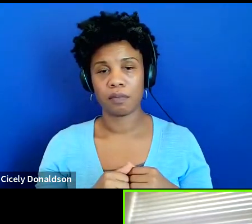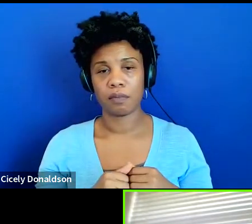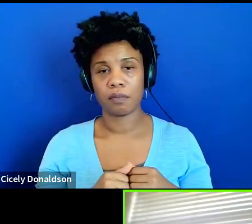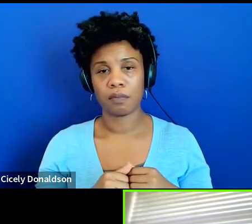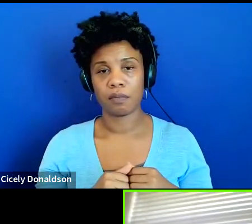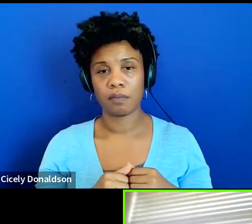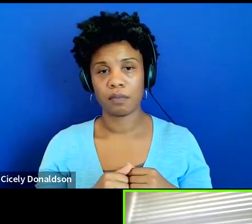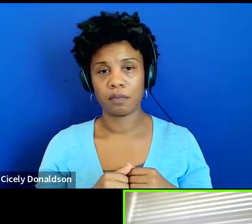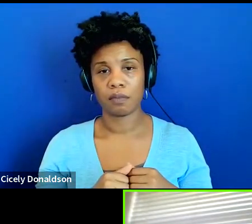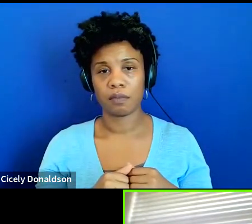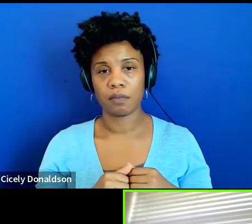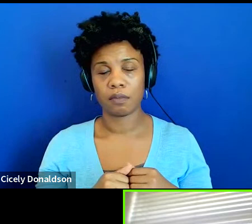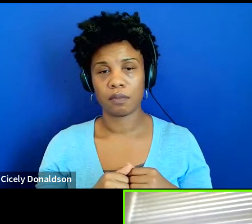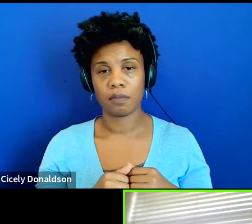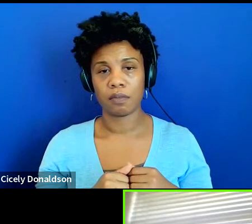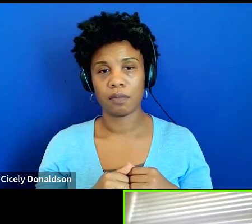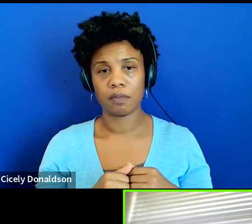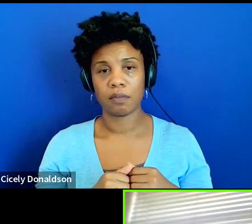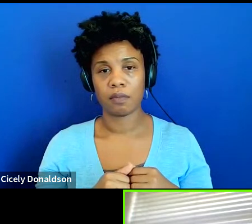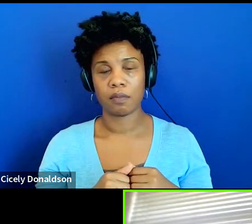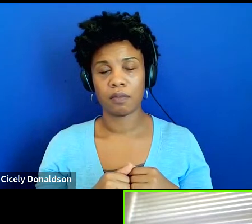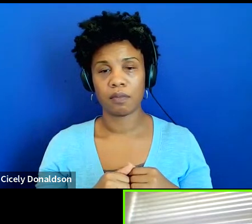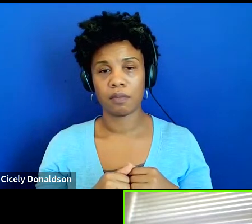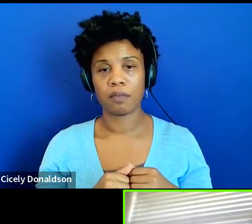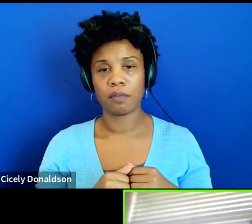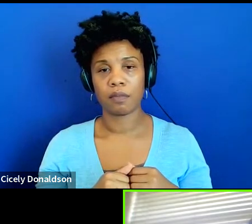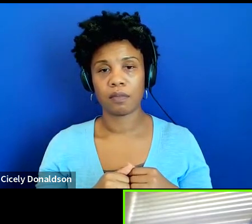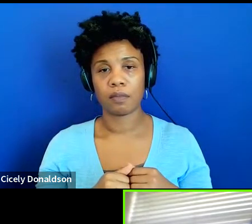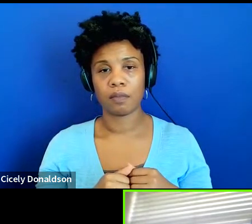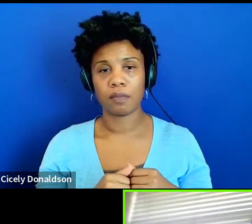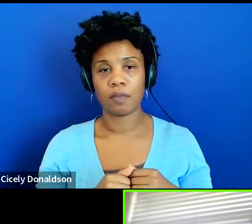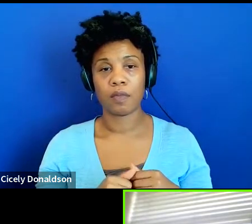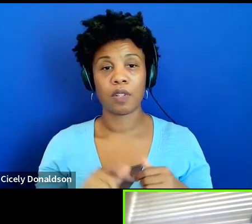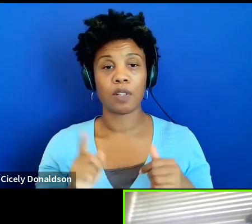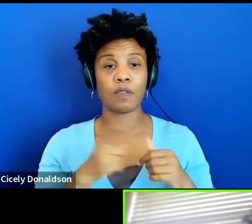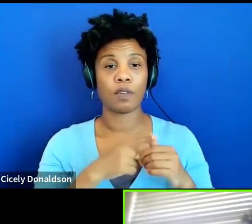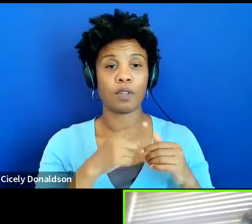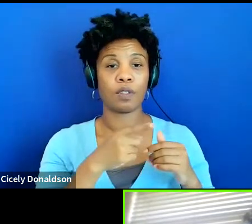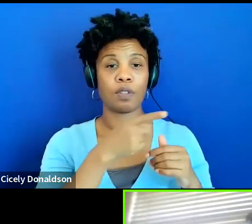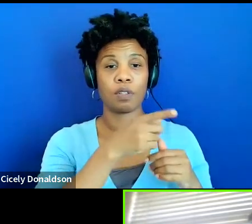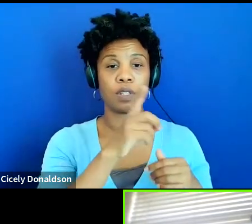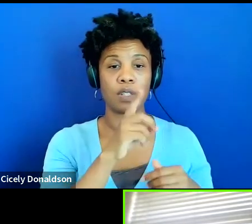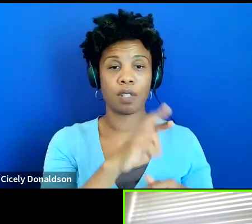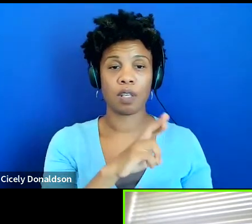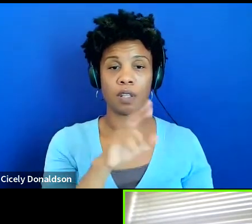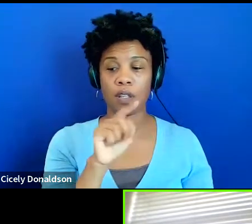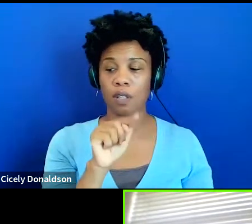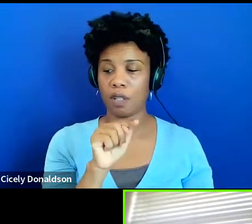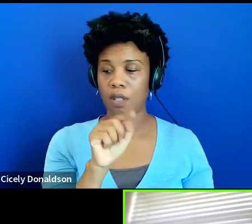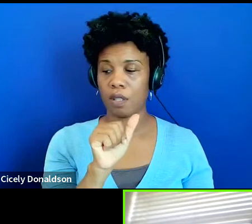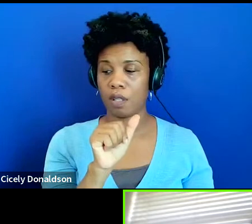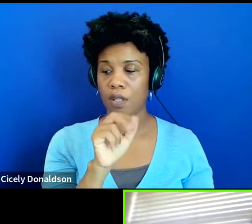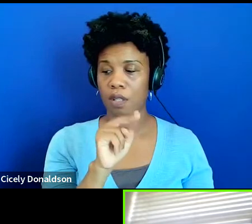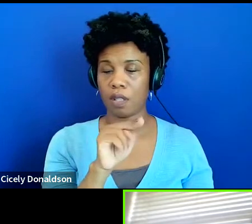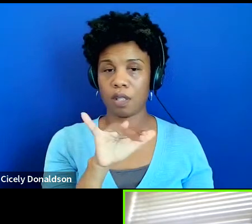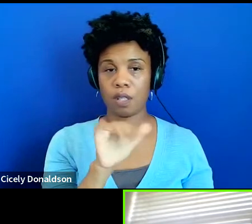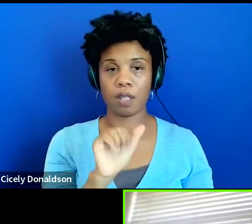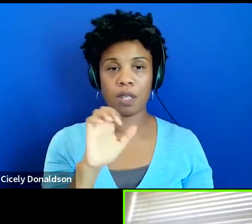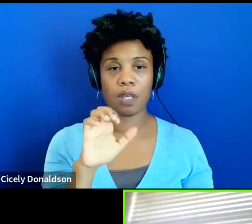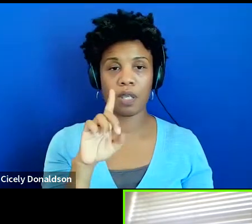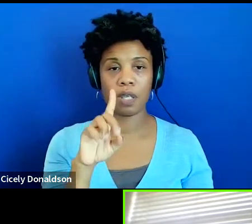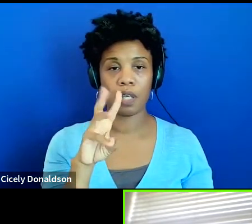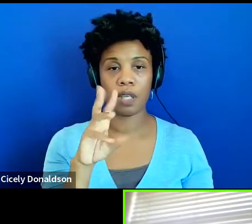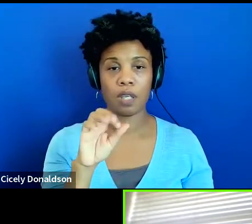that will be led first by Dr. Tanya Edwards. And Dr. Edwards' topic will